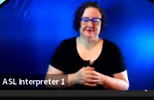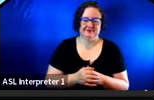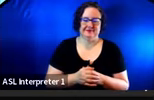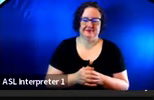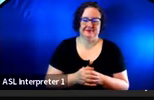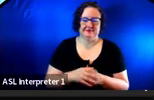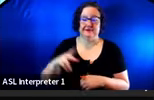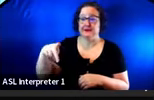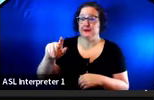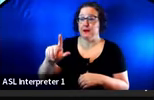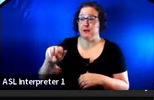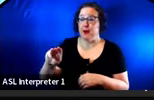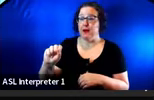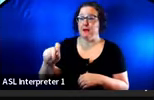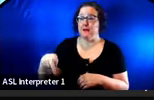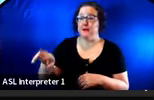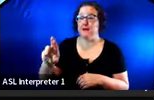Palm Springs, welcome in.